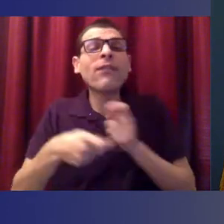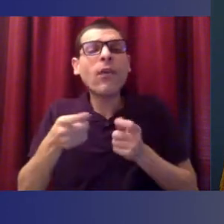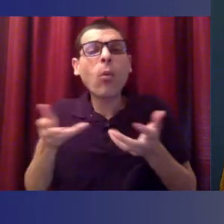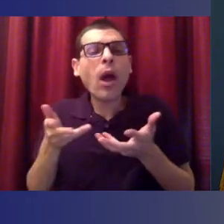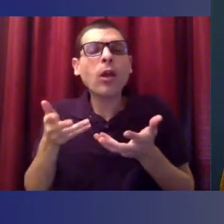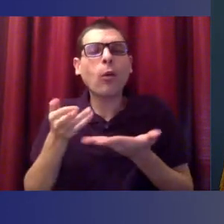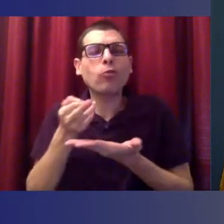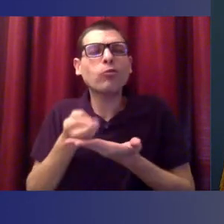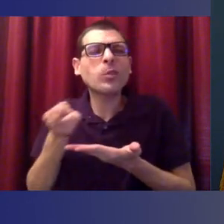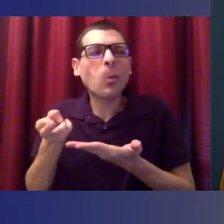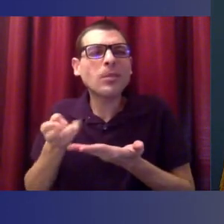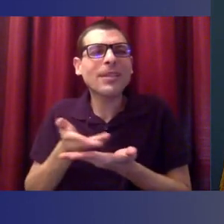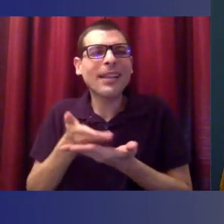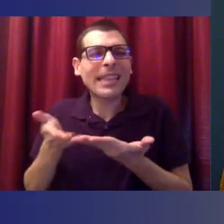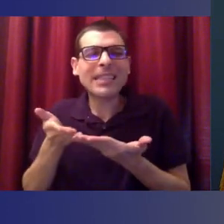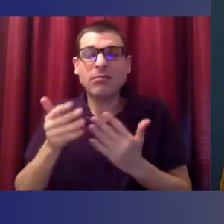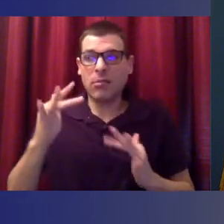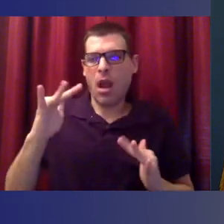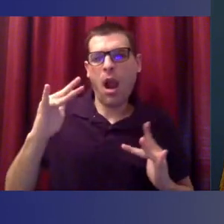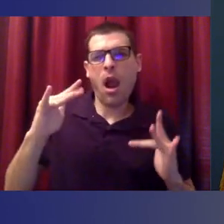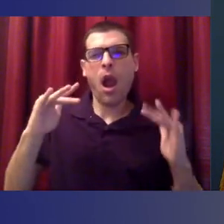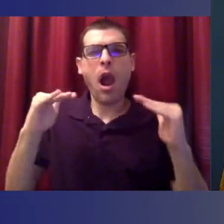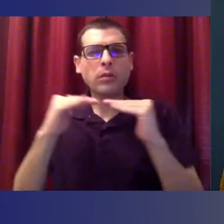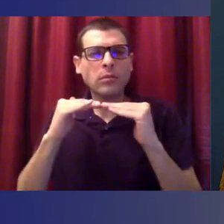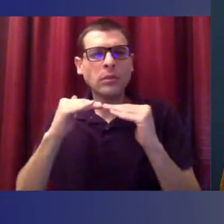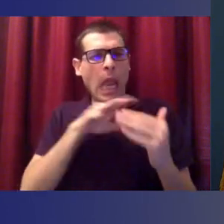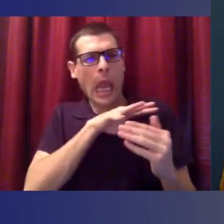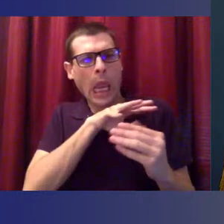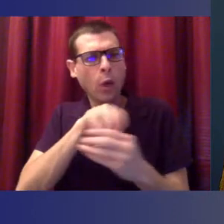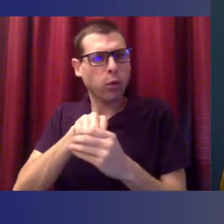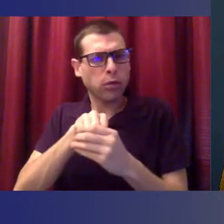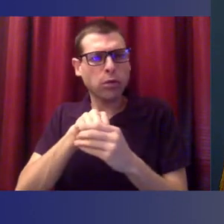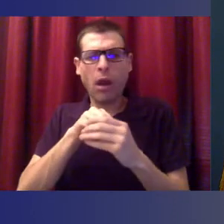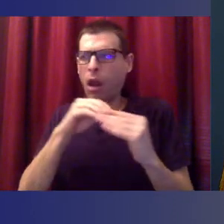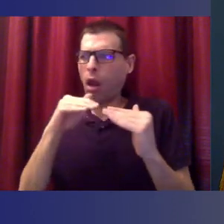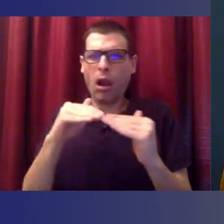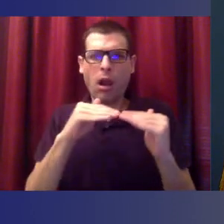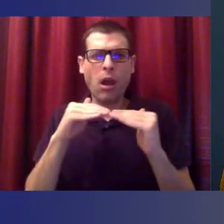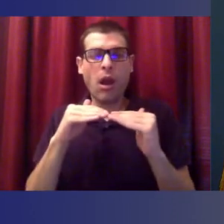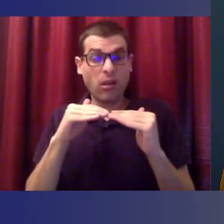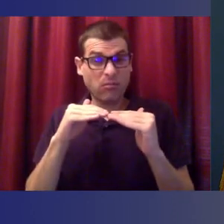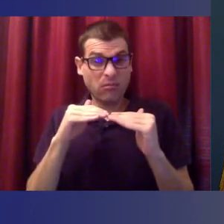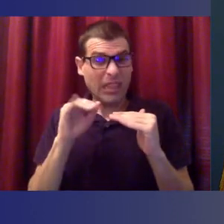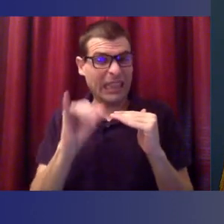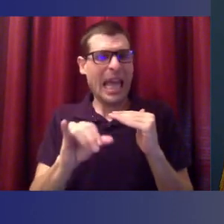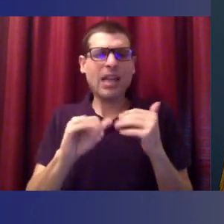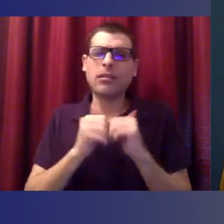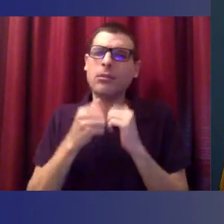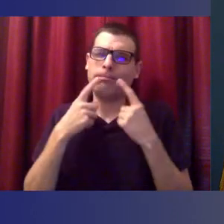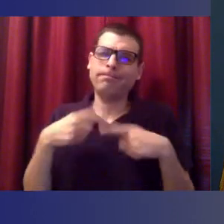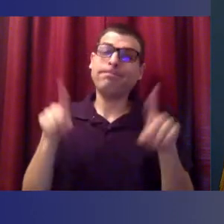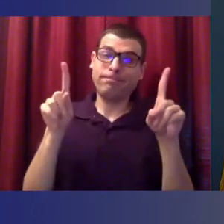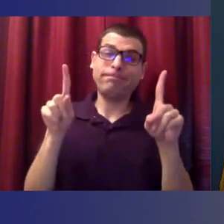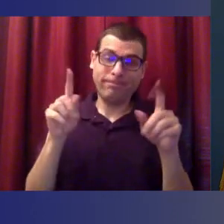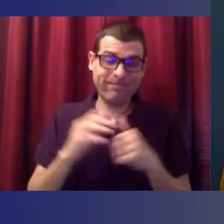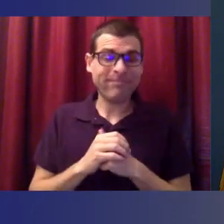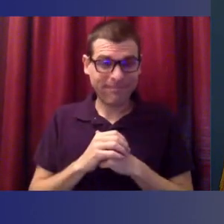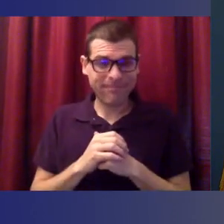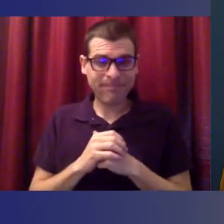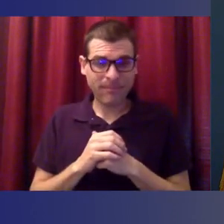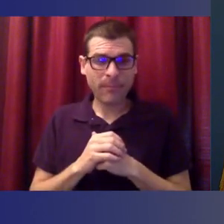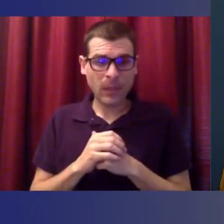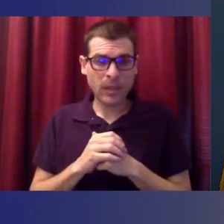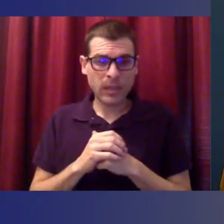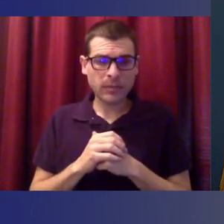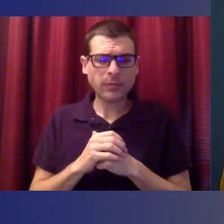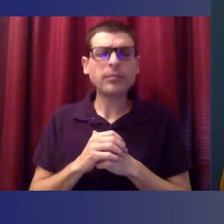equity, inclusion, and justice into reality. We've taken this approach as we crafted the plan, directing how the county